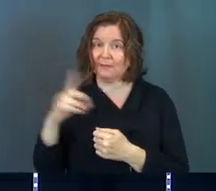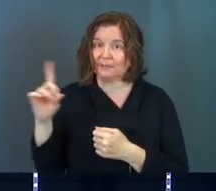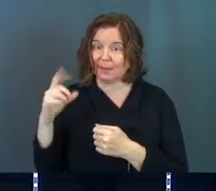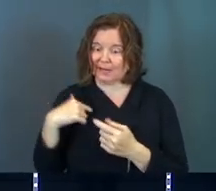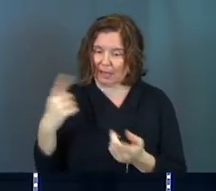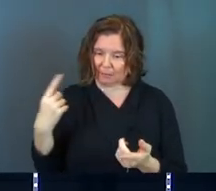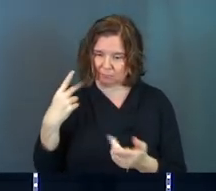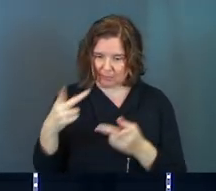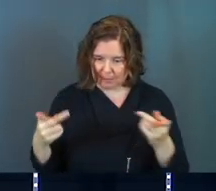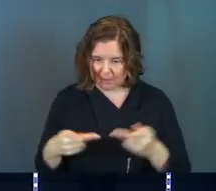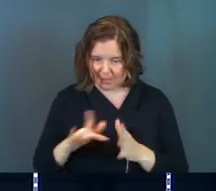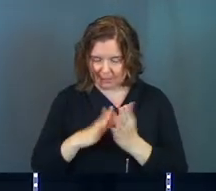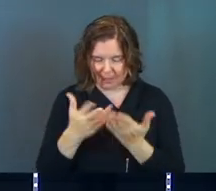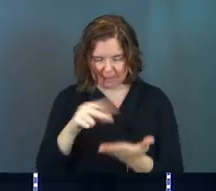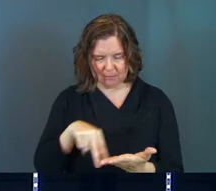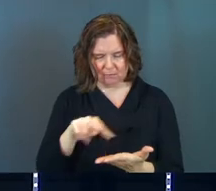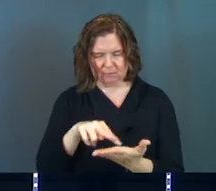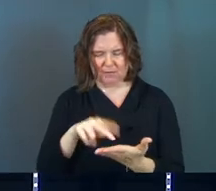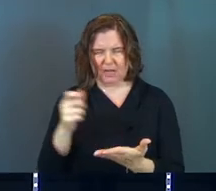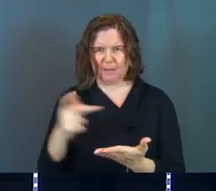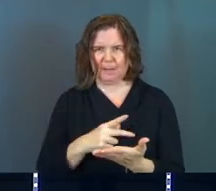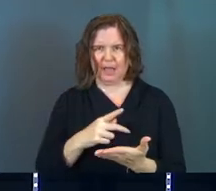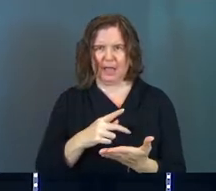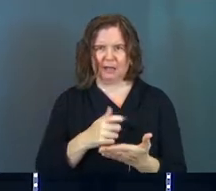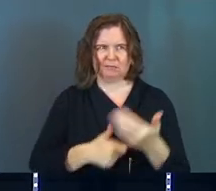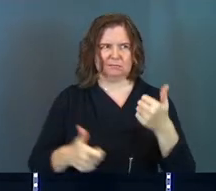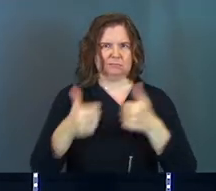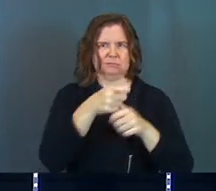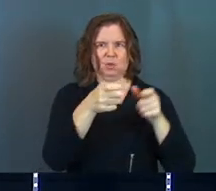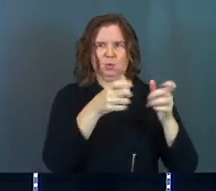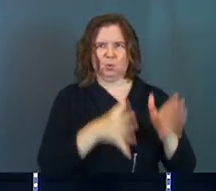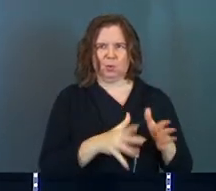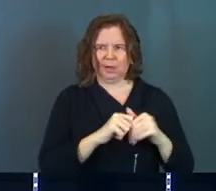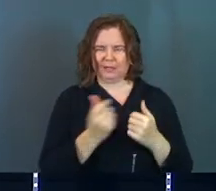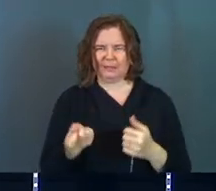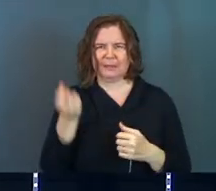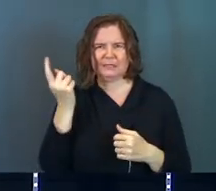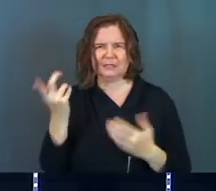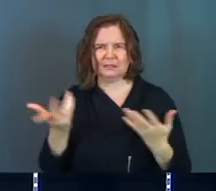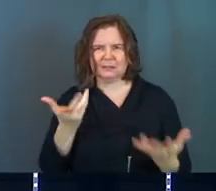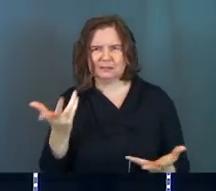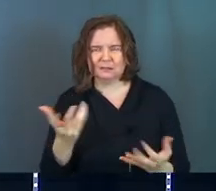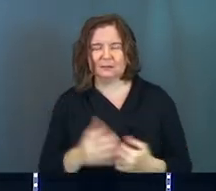And I come to these spots in the Bible, and it's like, I'm back to monarchy, and how in the world does this make sense?